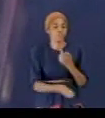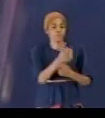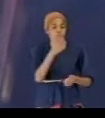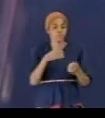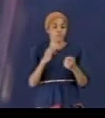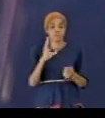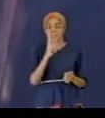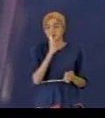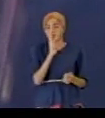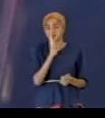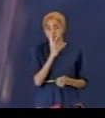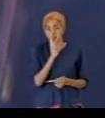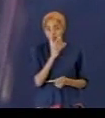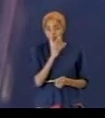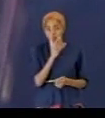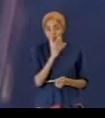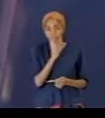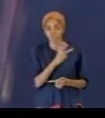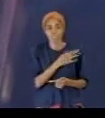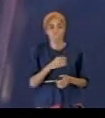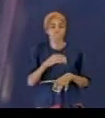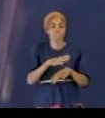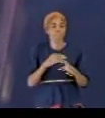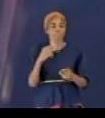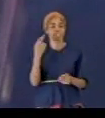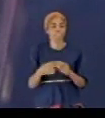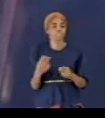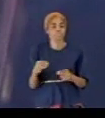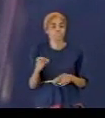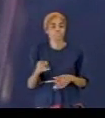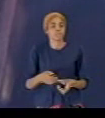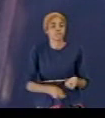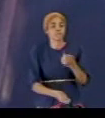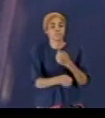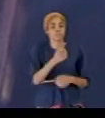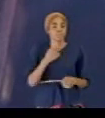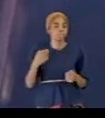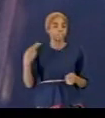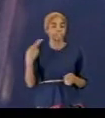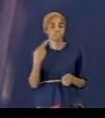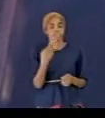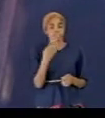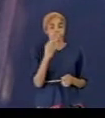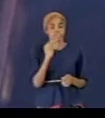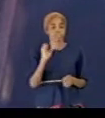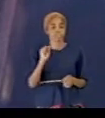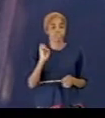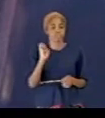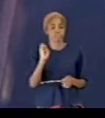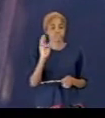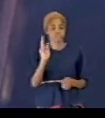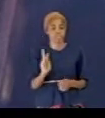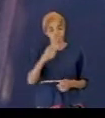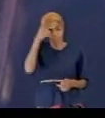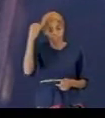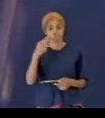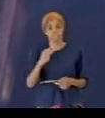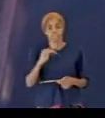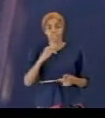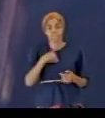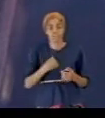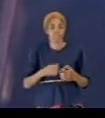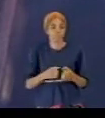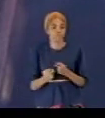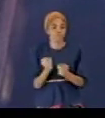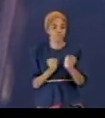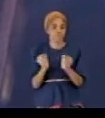is ours, and he called the name of the well Esek, because they strove with him. And they digged another